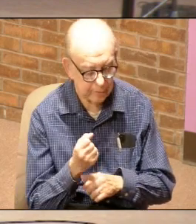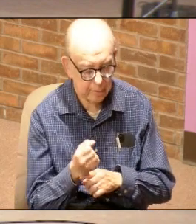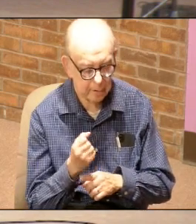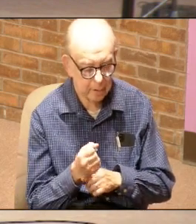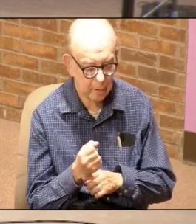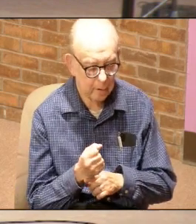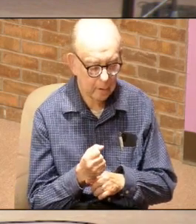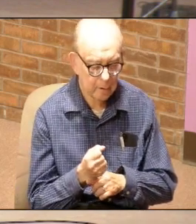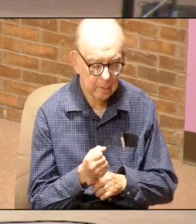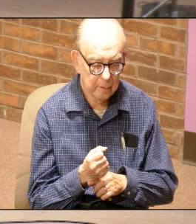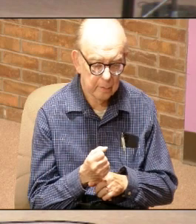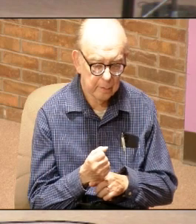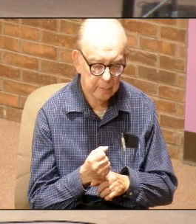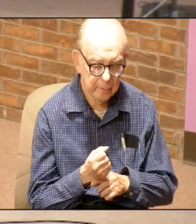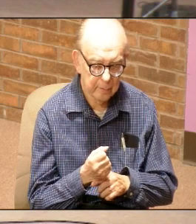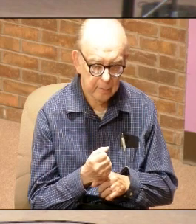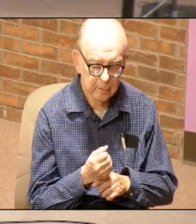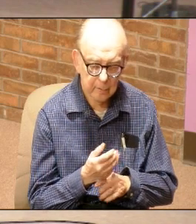They brought on